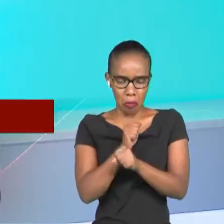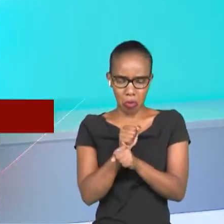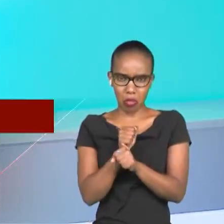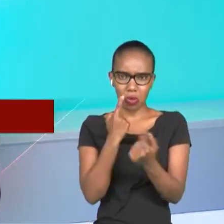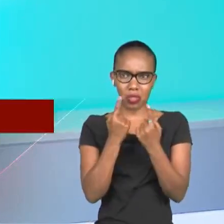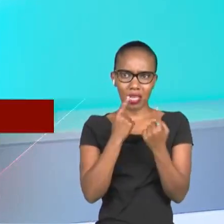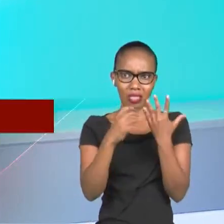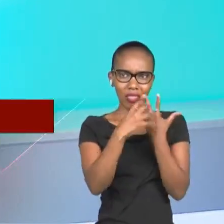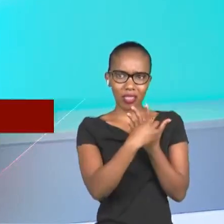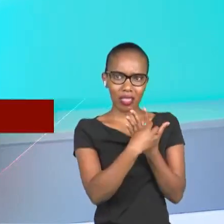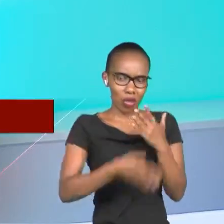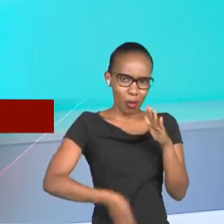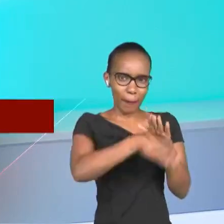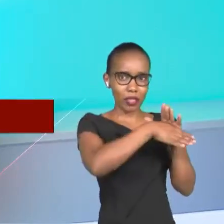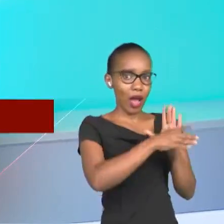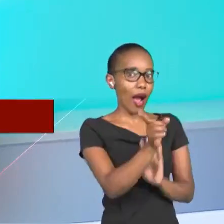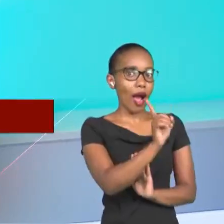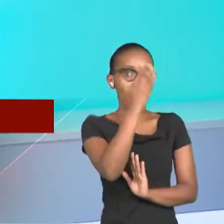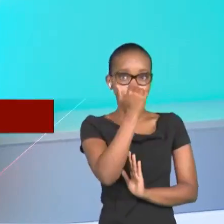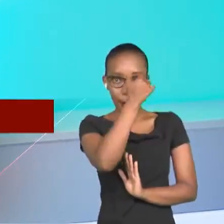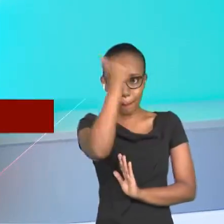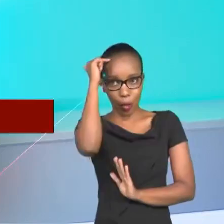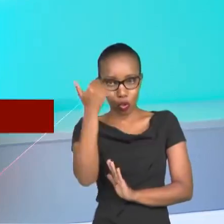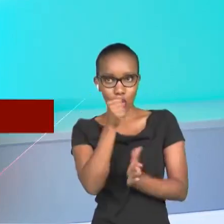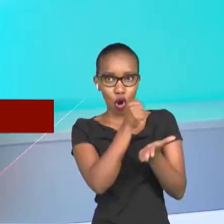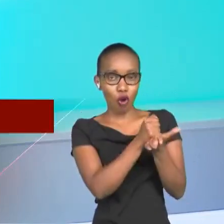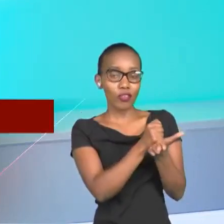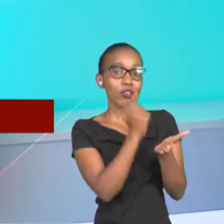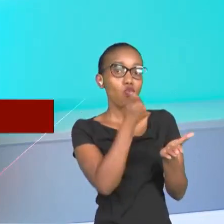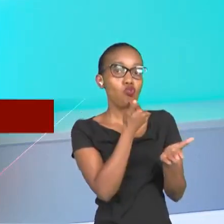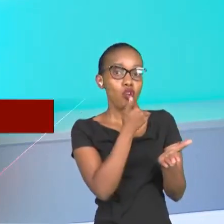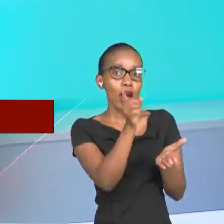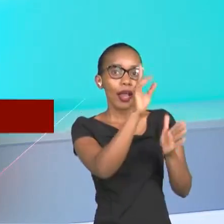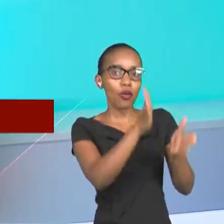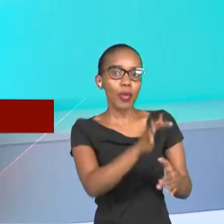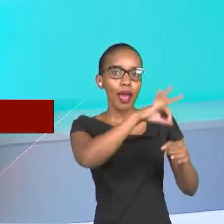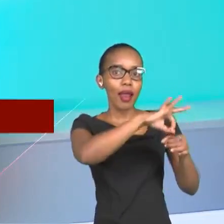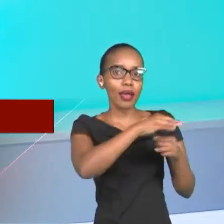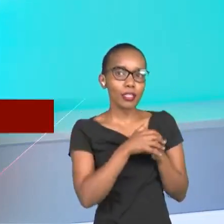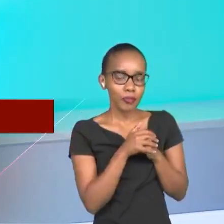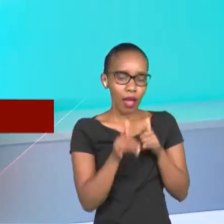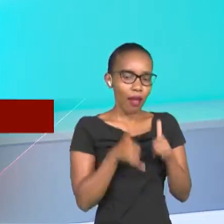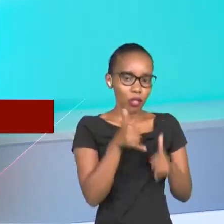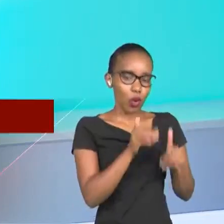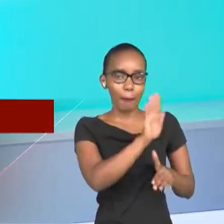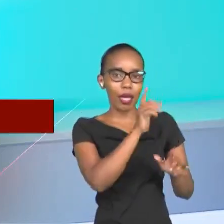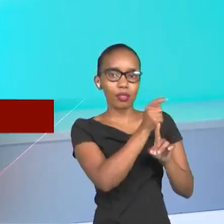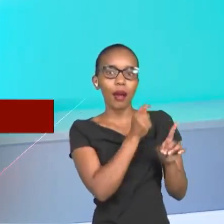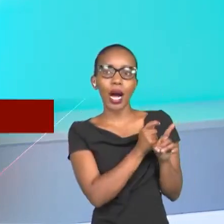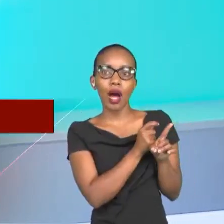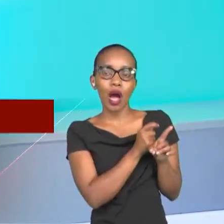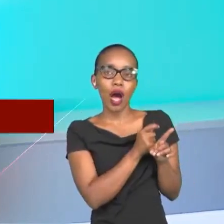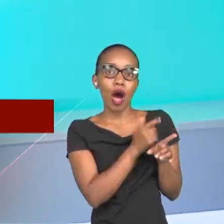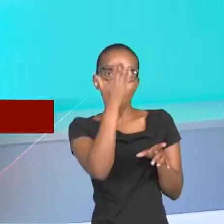that Sonko deserves to be impeached. Because he was put in office by Nairobians. And let me tell you, he needs to enjoy his term. Yes,